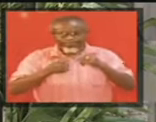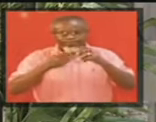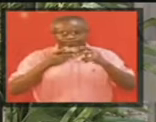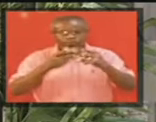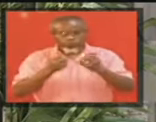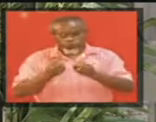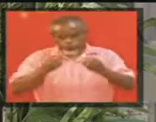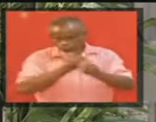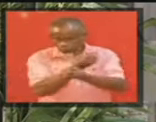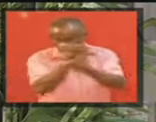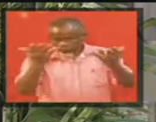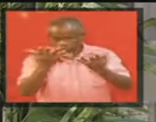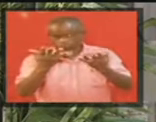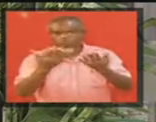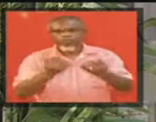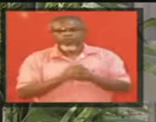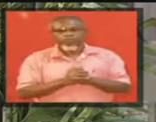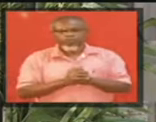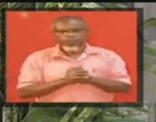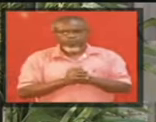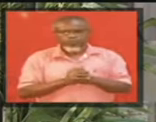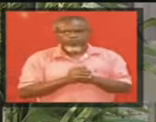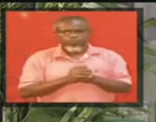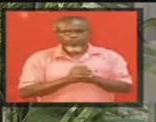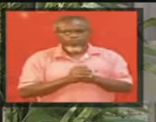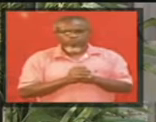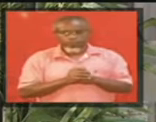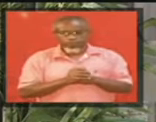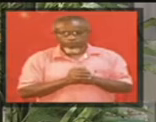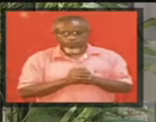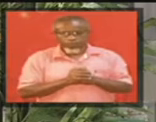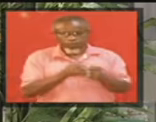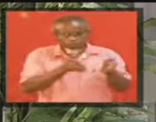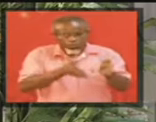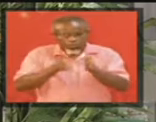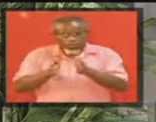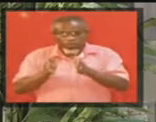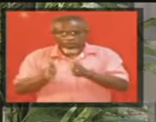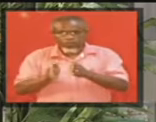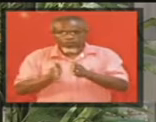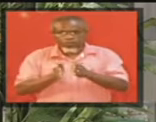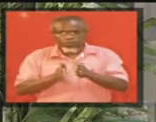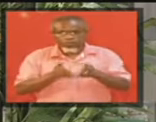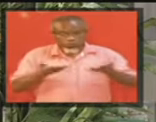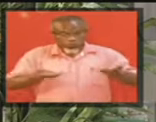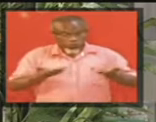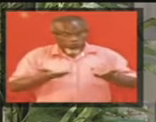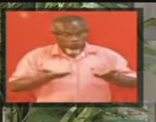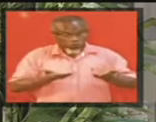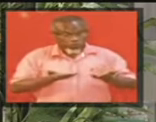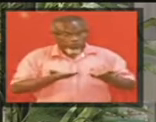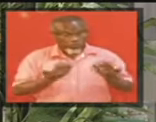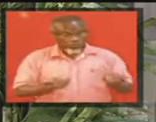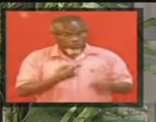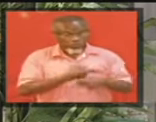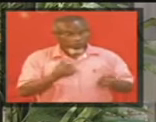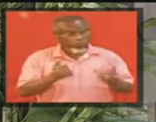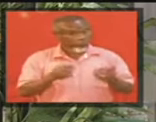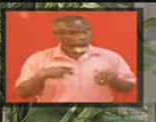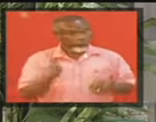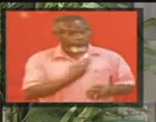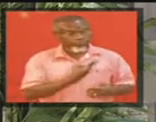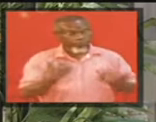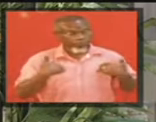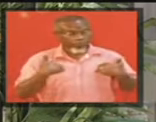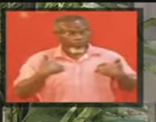an update on the Ministry's COVID-19 strategy. Here to share the latest COVID-19 updates with us